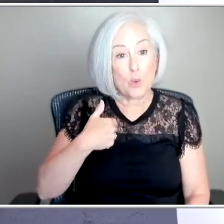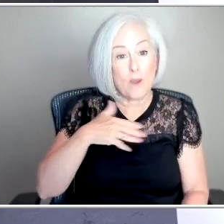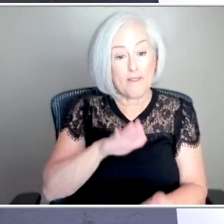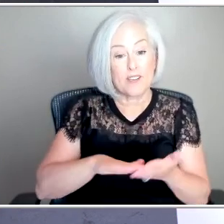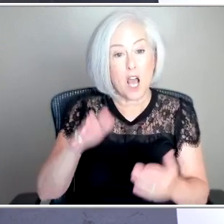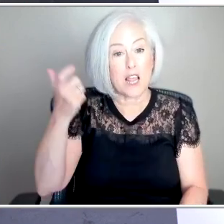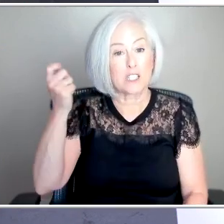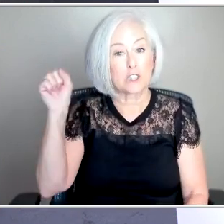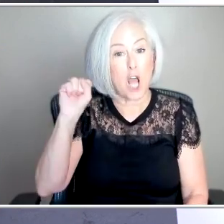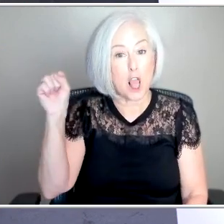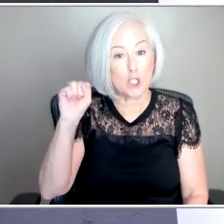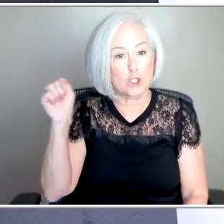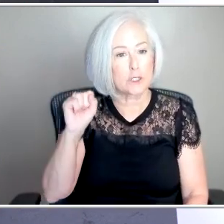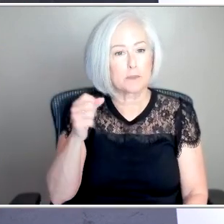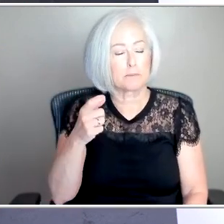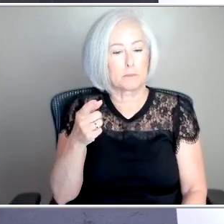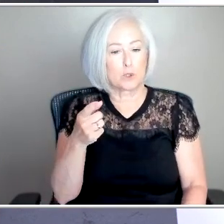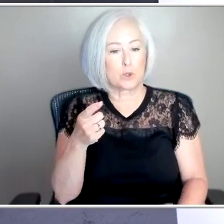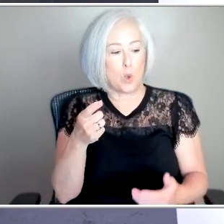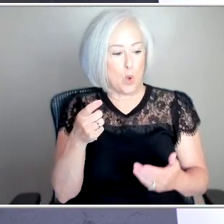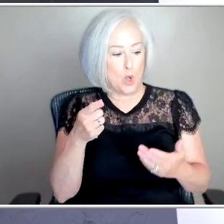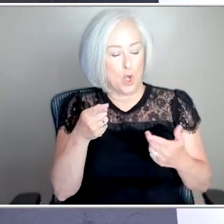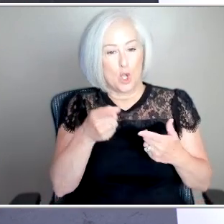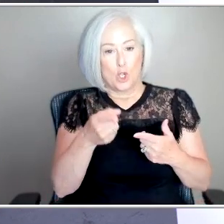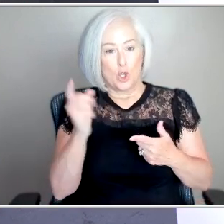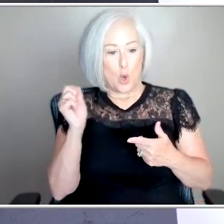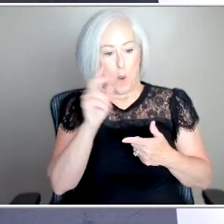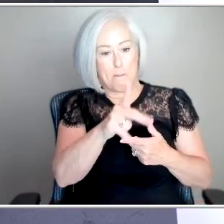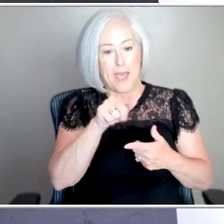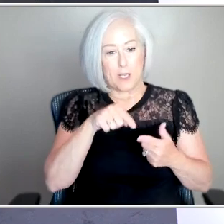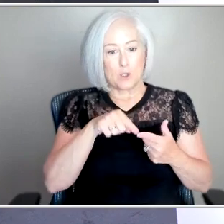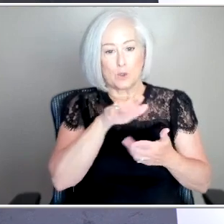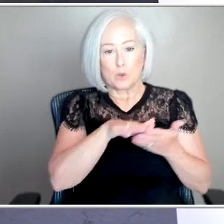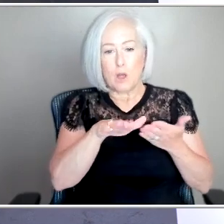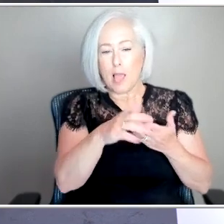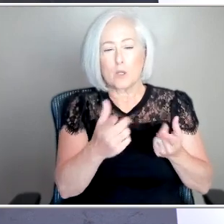where do you go from here? You're getting get back at it, get back to it.